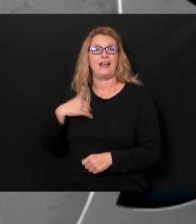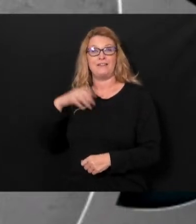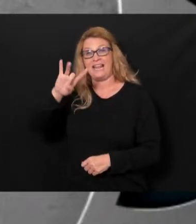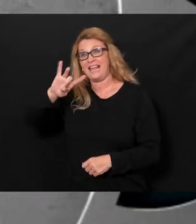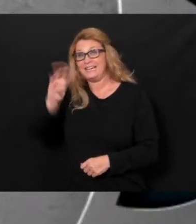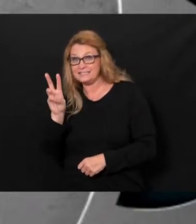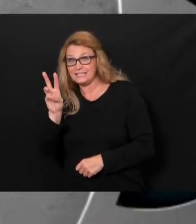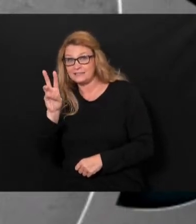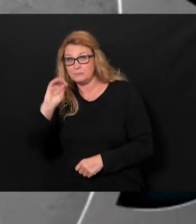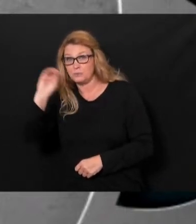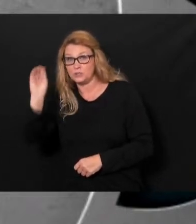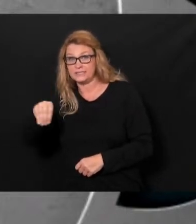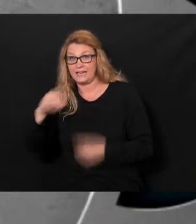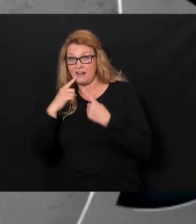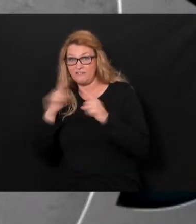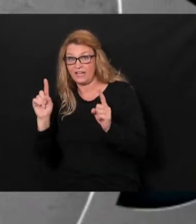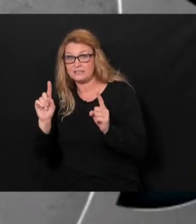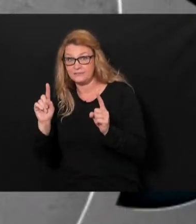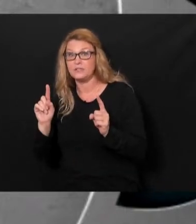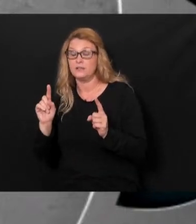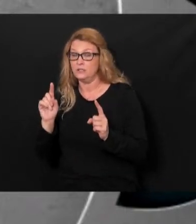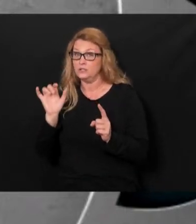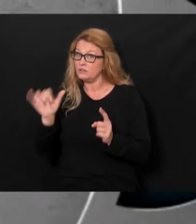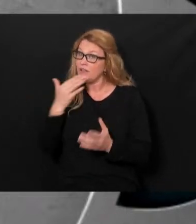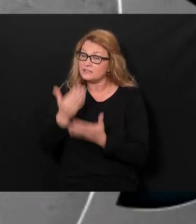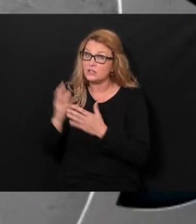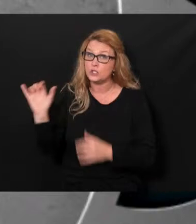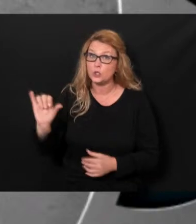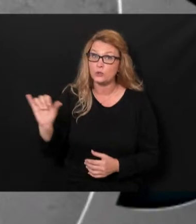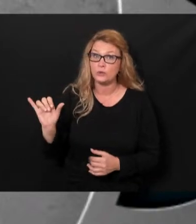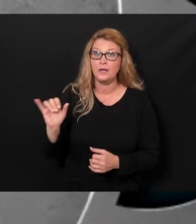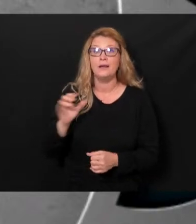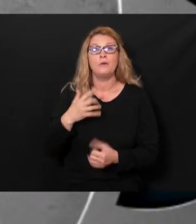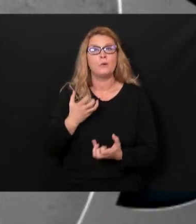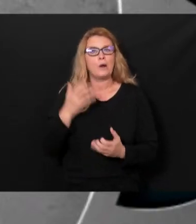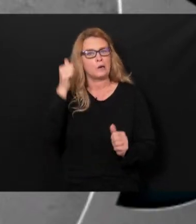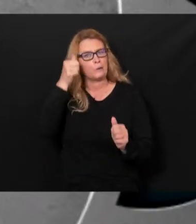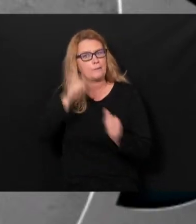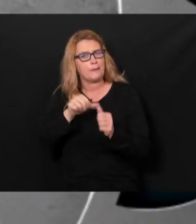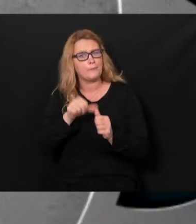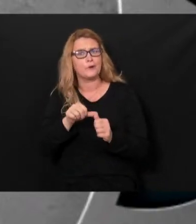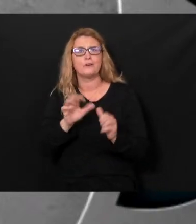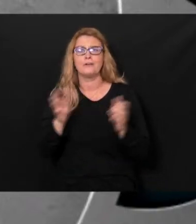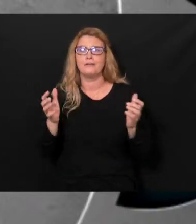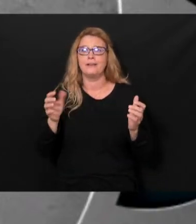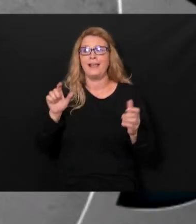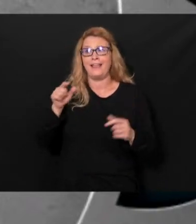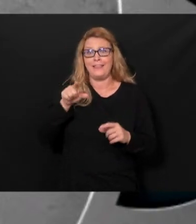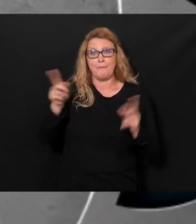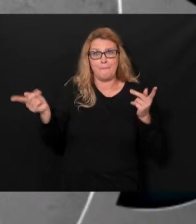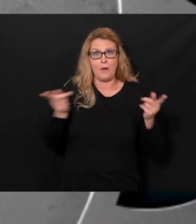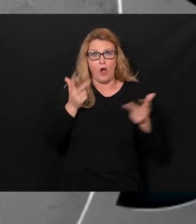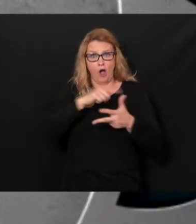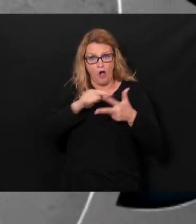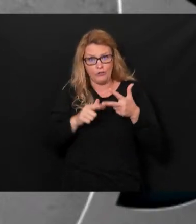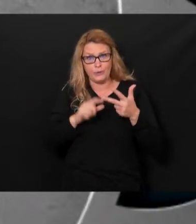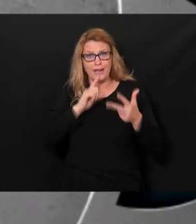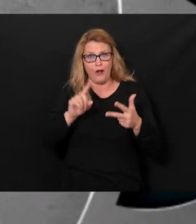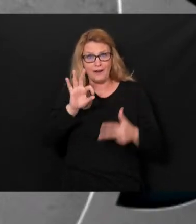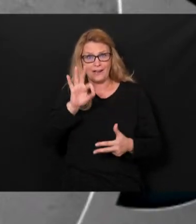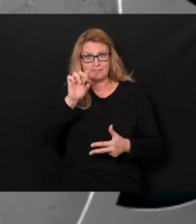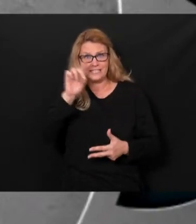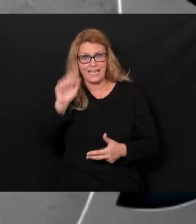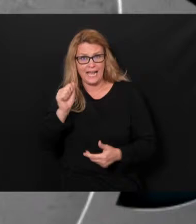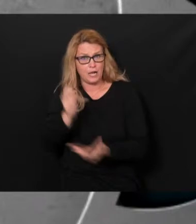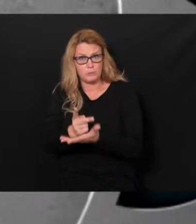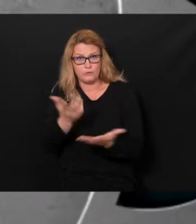86% effectiveness, which is also good. We want to also keep in mind, like I've stated, these are FDA approved once they come out, which means they are